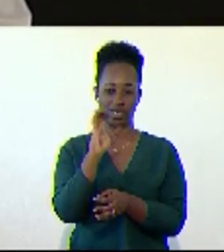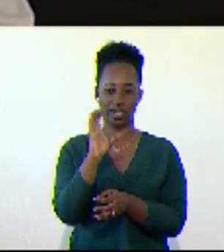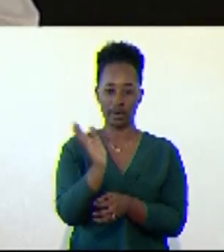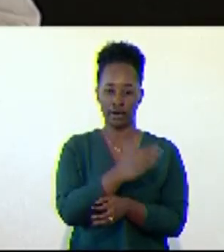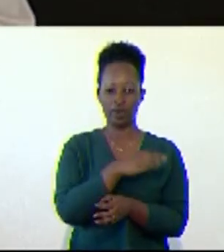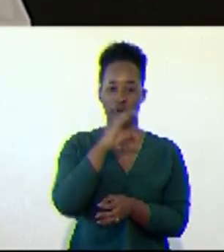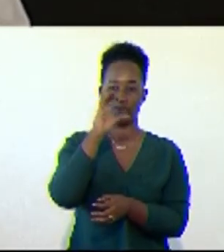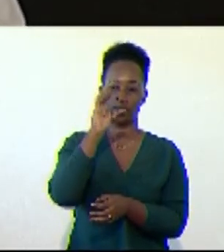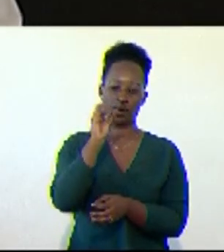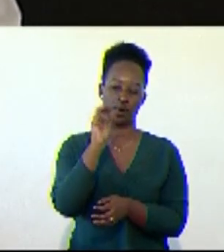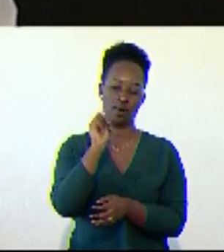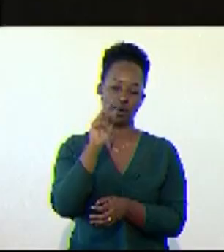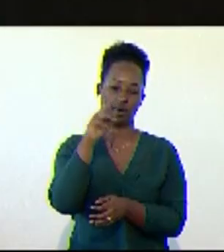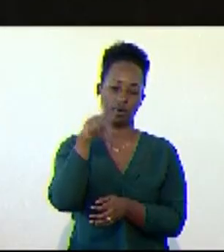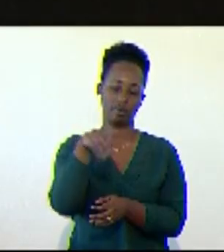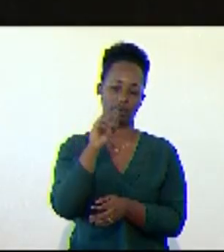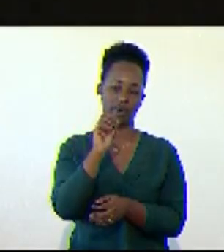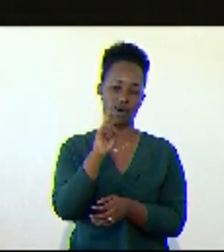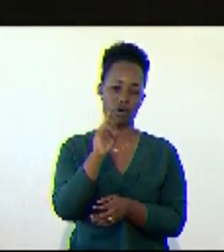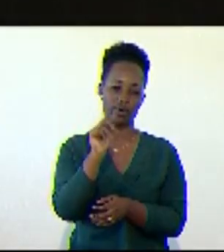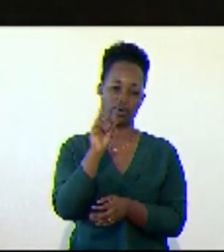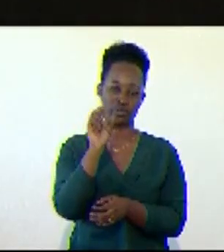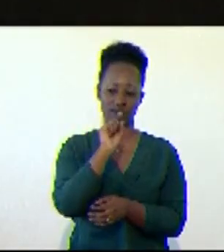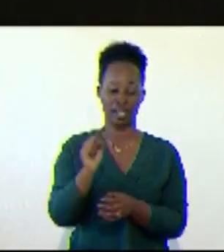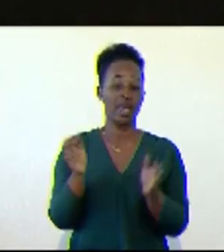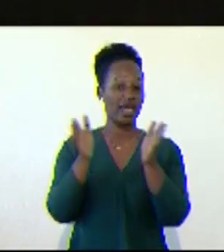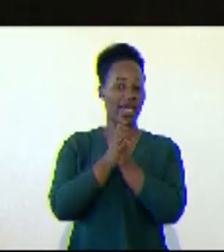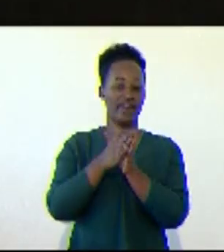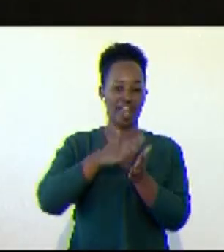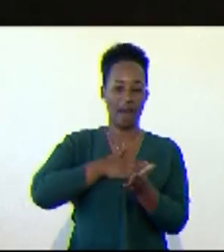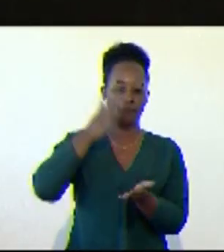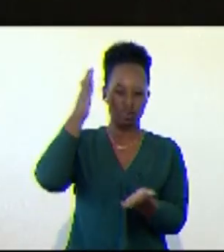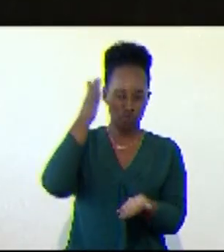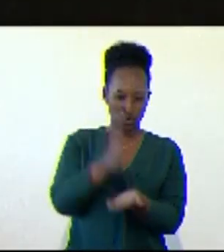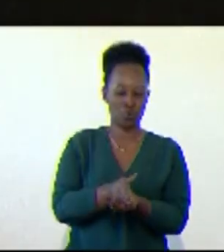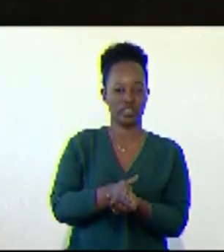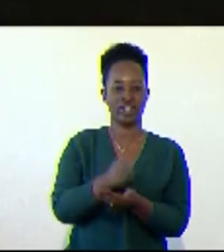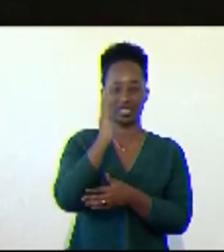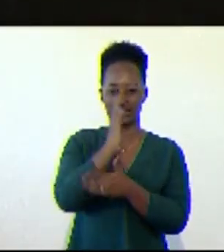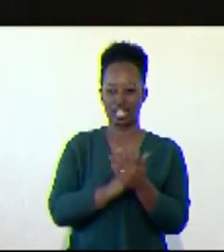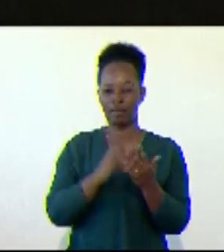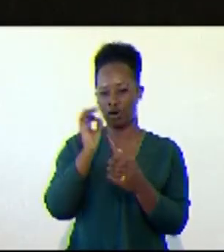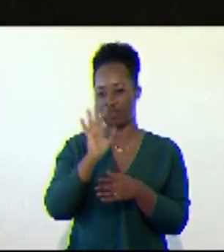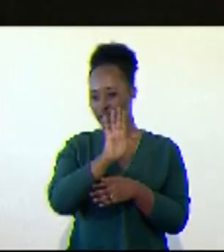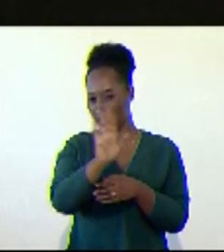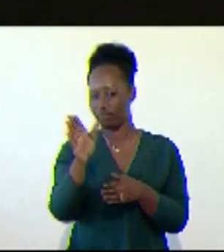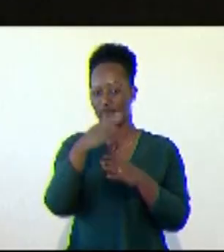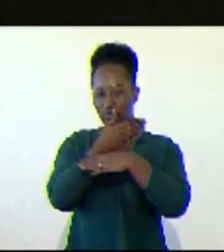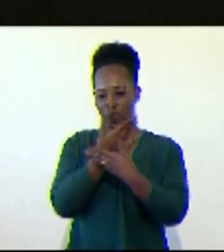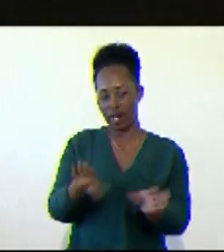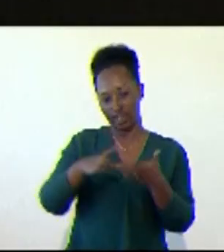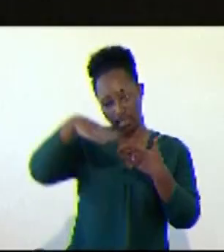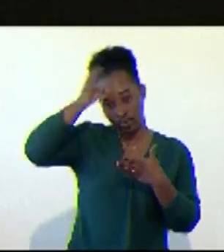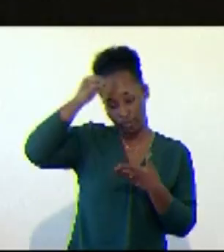and I'm very sure that some of them, we have already covered them when we are